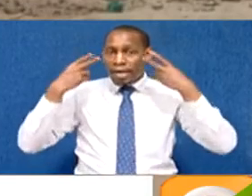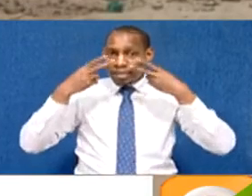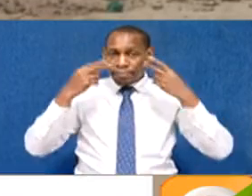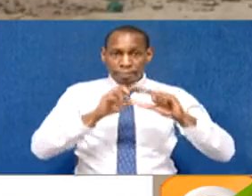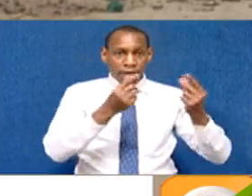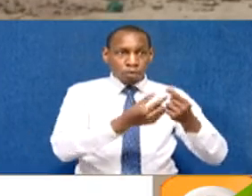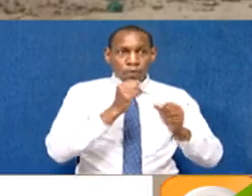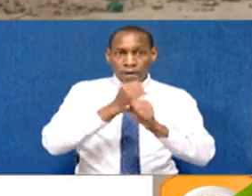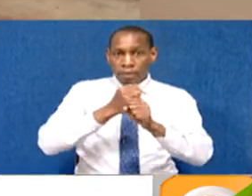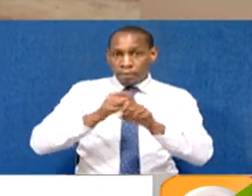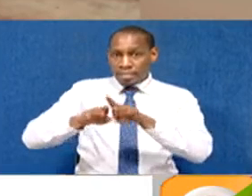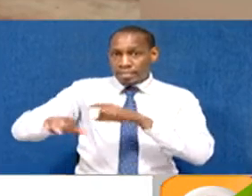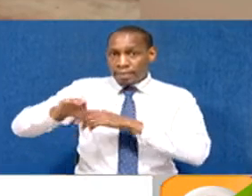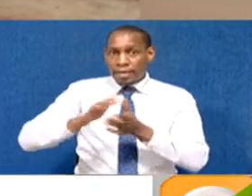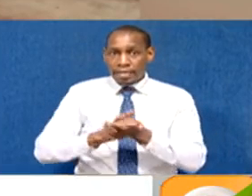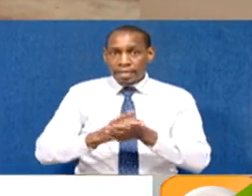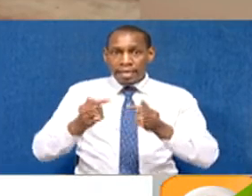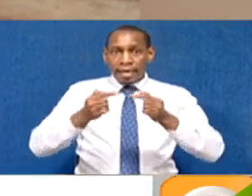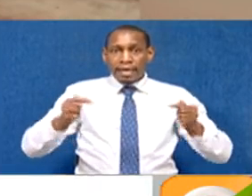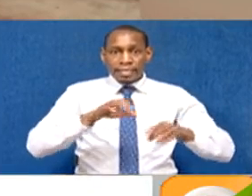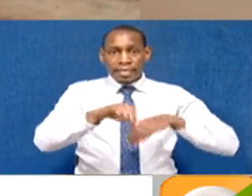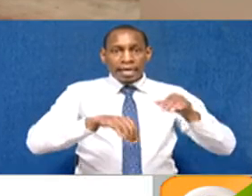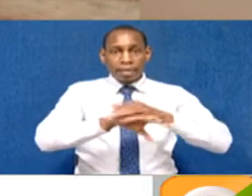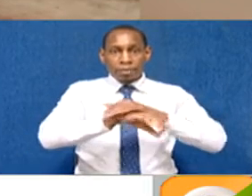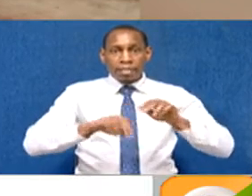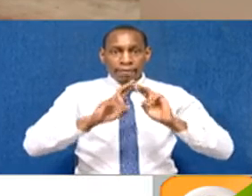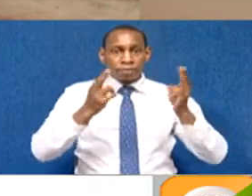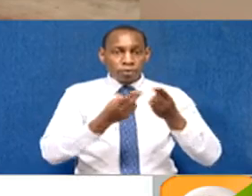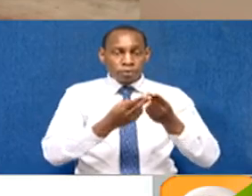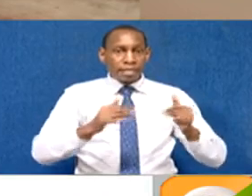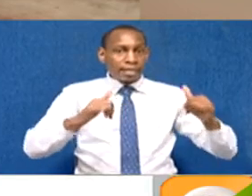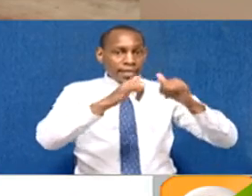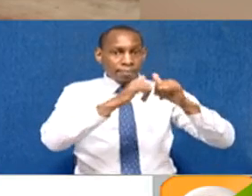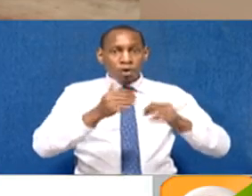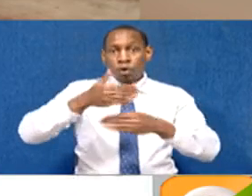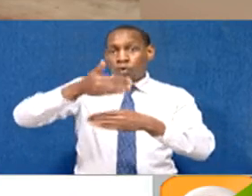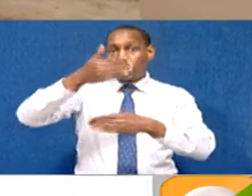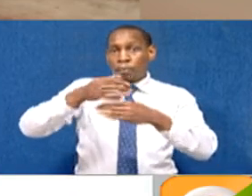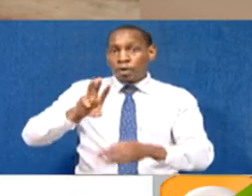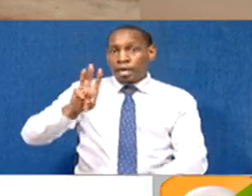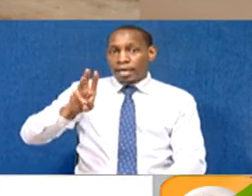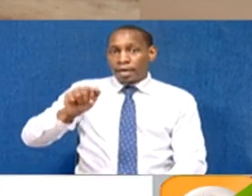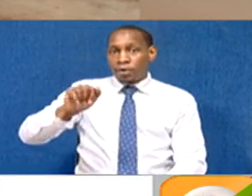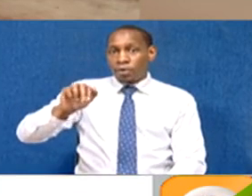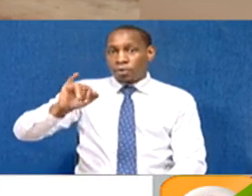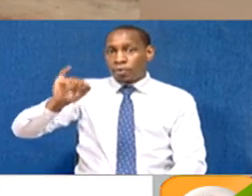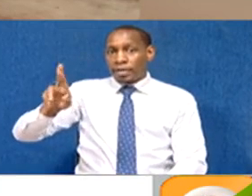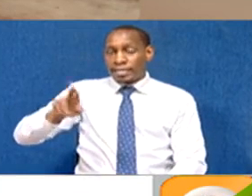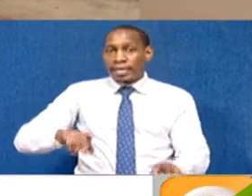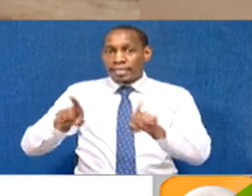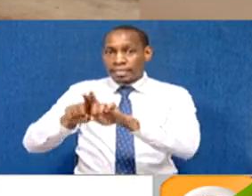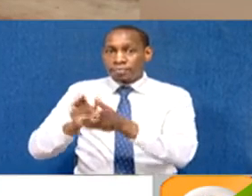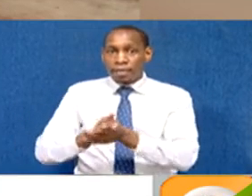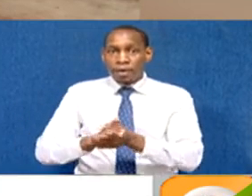militants operating in the area. The anti-stock theft unit camp in El Ramo along the border of Wajir and Mandera counties